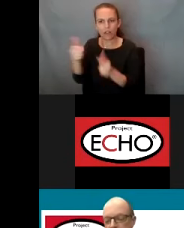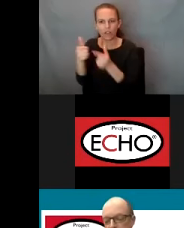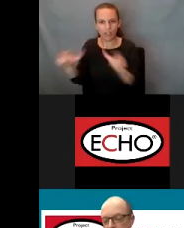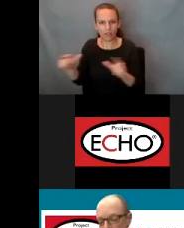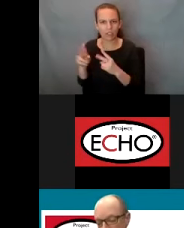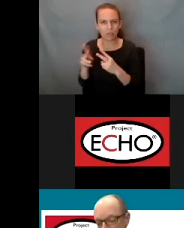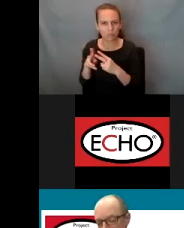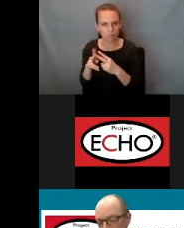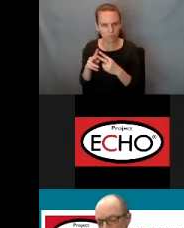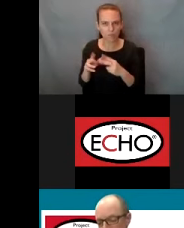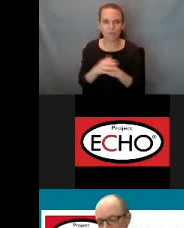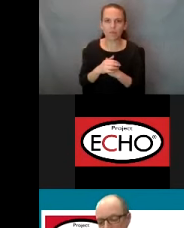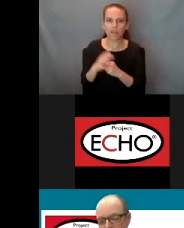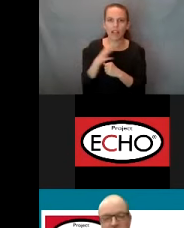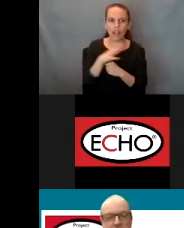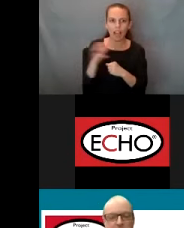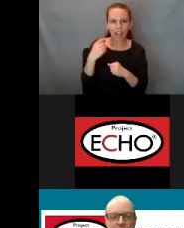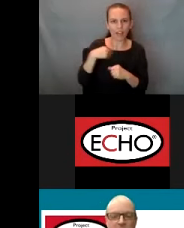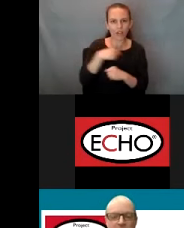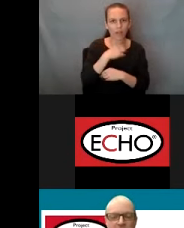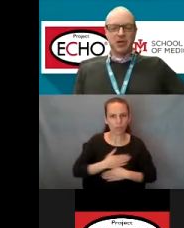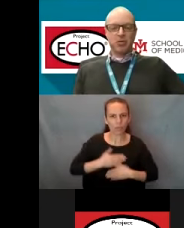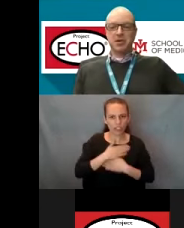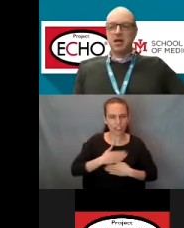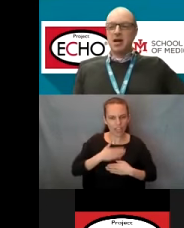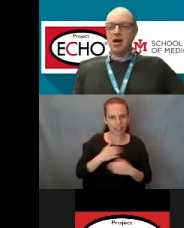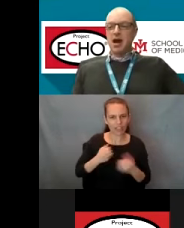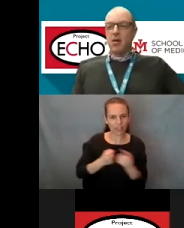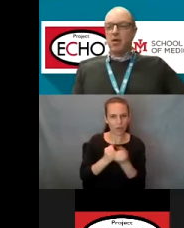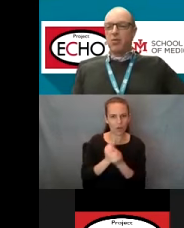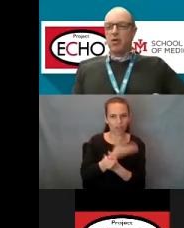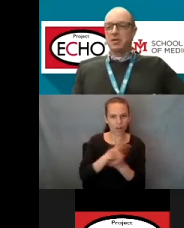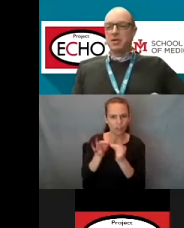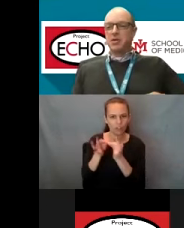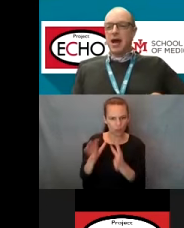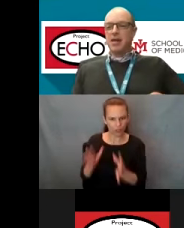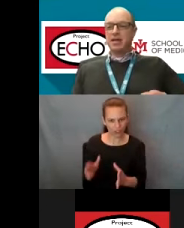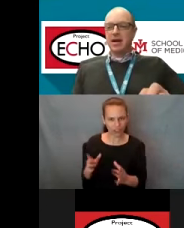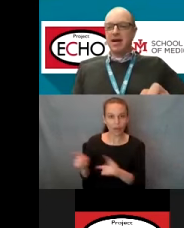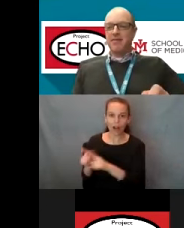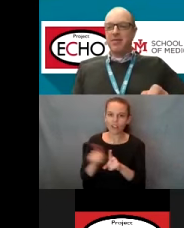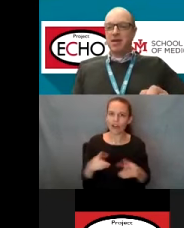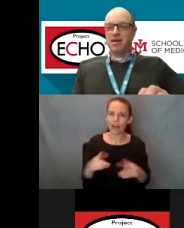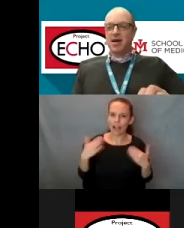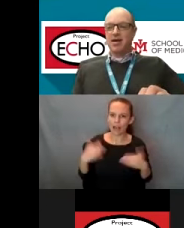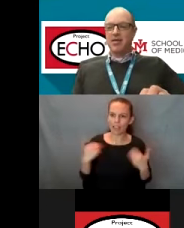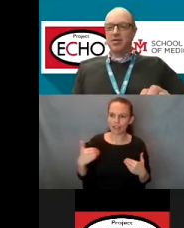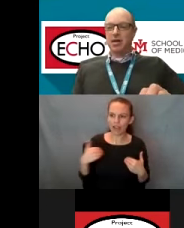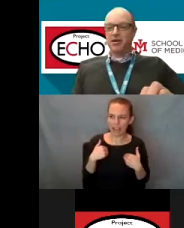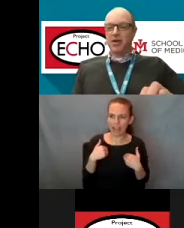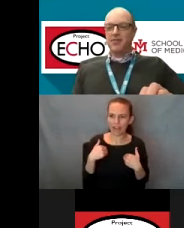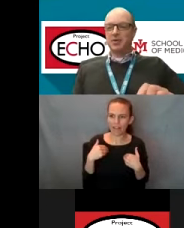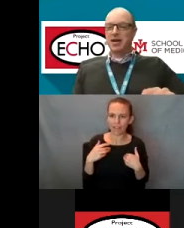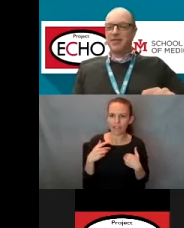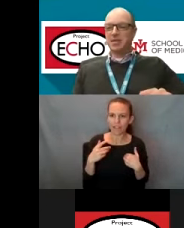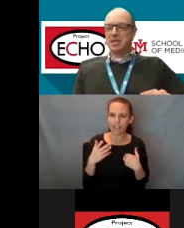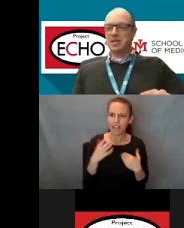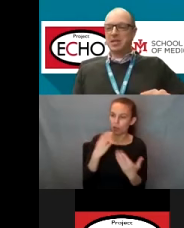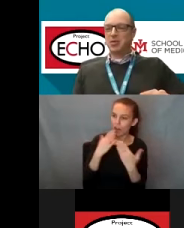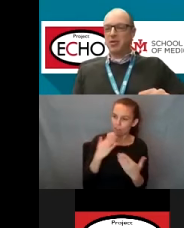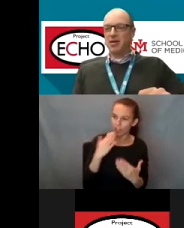And we appreciate the support of our interpreters. We're also happy to have and grateful to